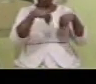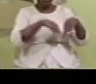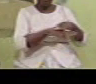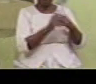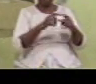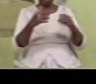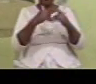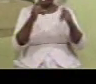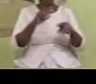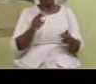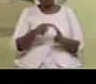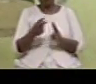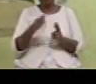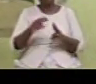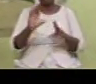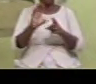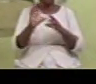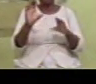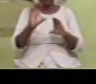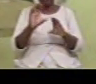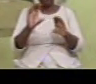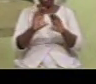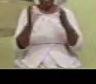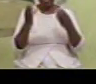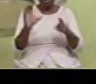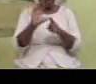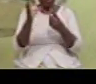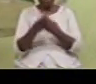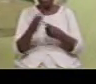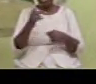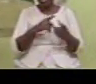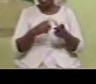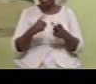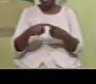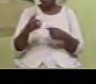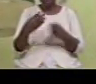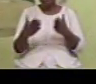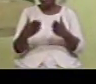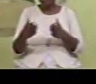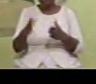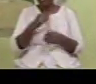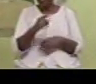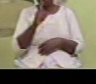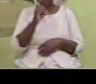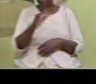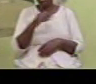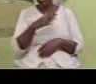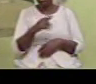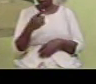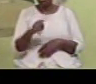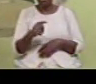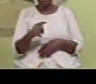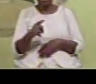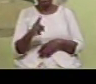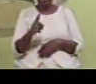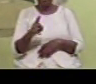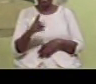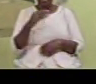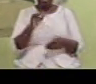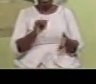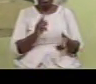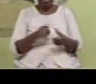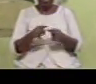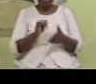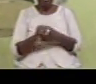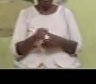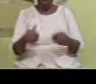the community. Dwelling alone was actually a living death. He was cut off from spiritual fellowship with the